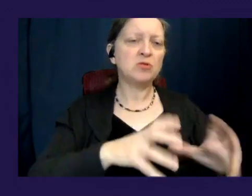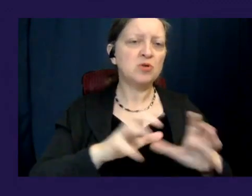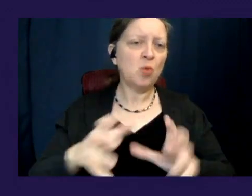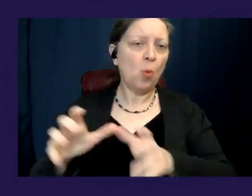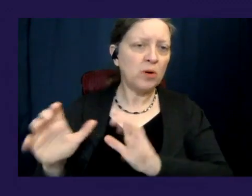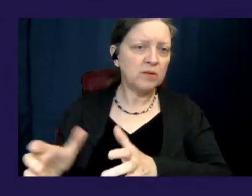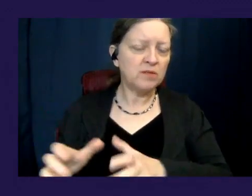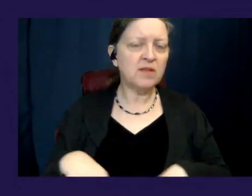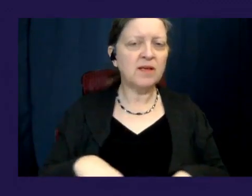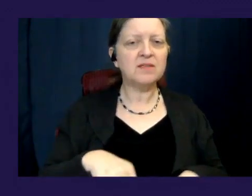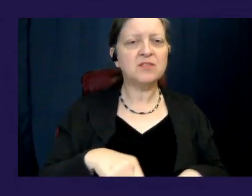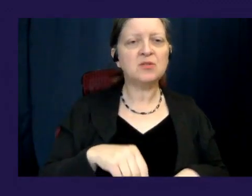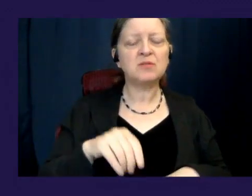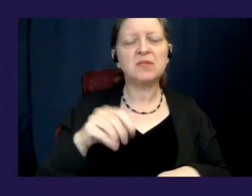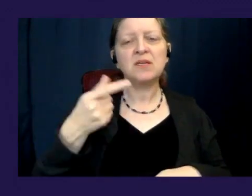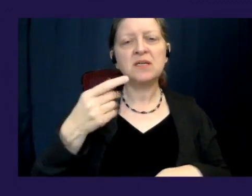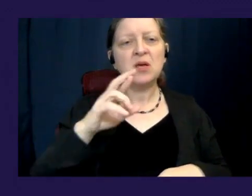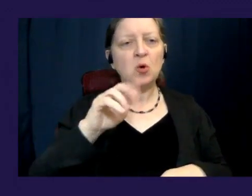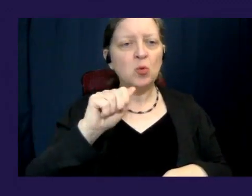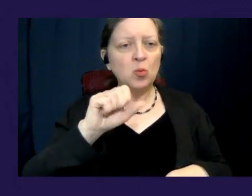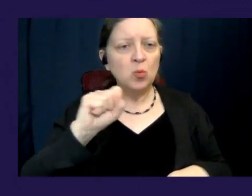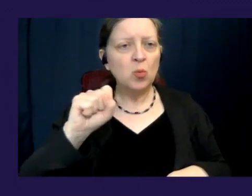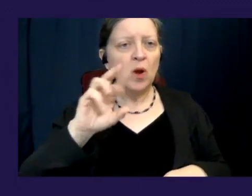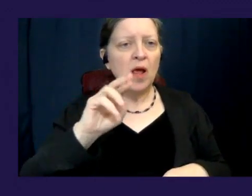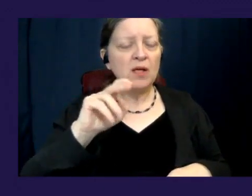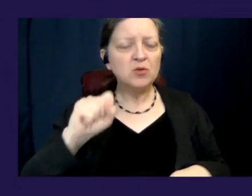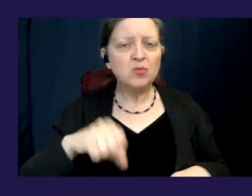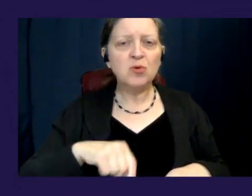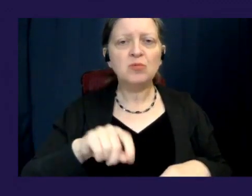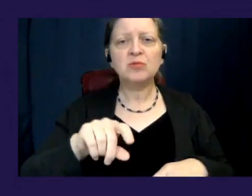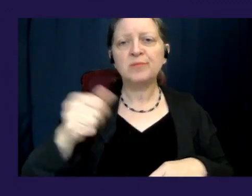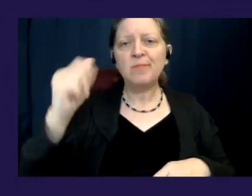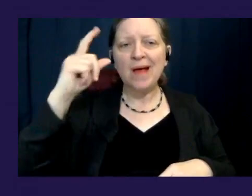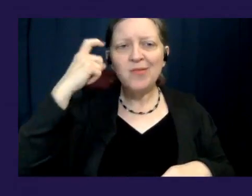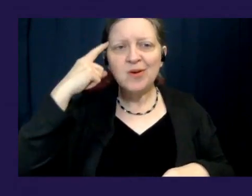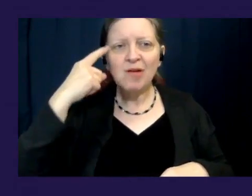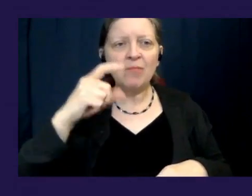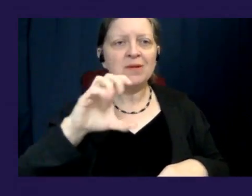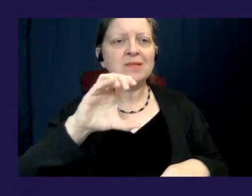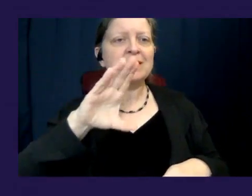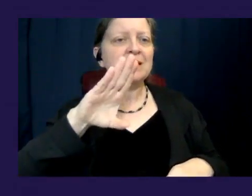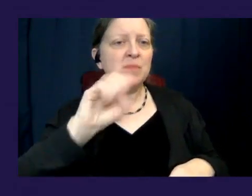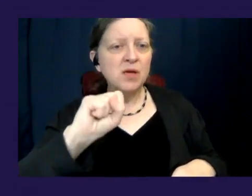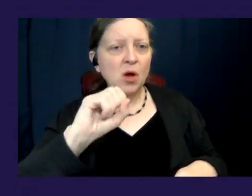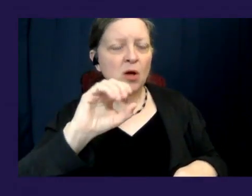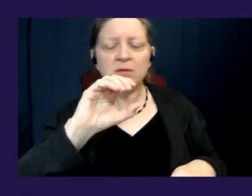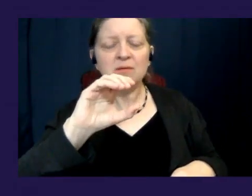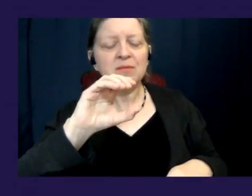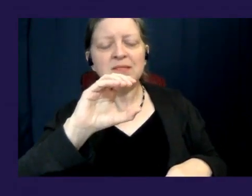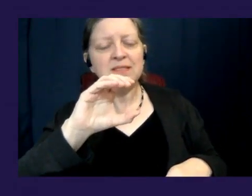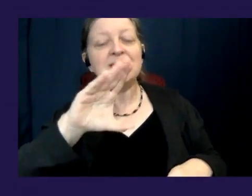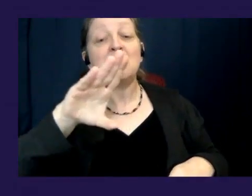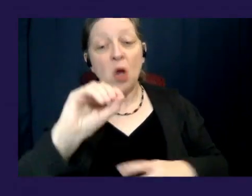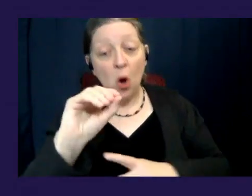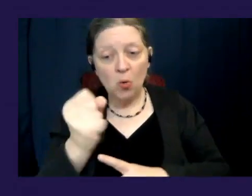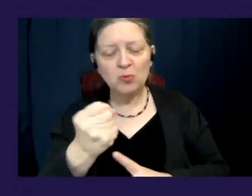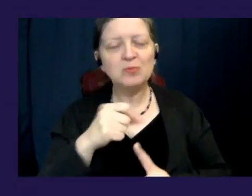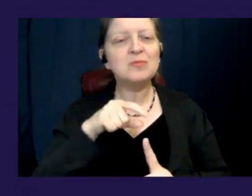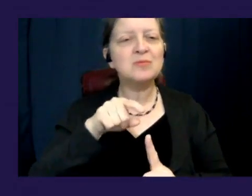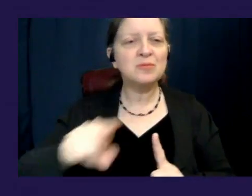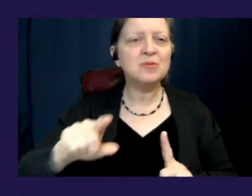to other governments and even WHO. So it's a struggle to make the recommendations too specific or specific enough,